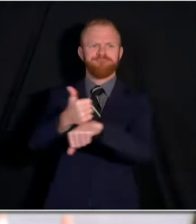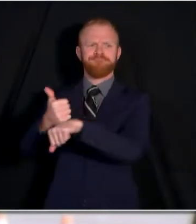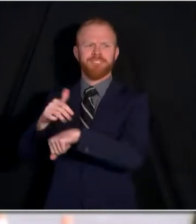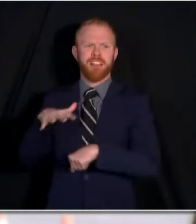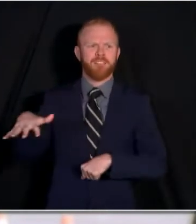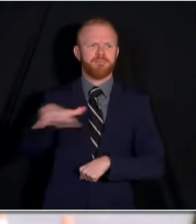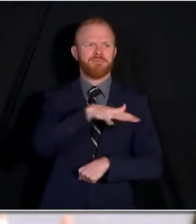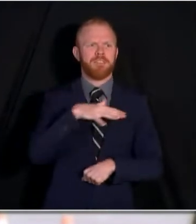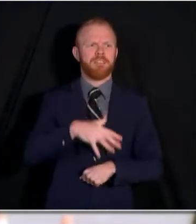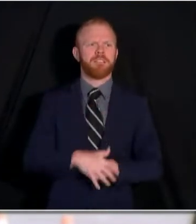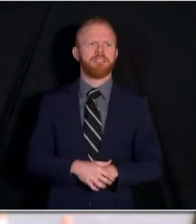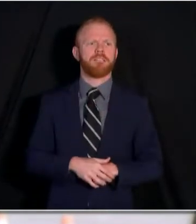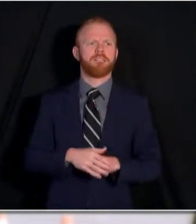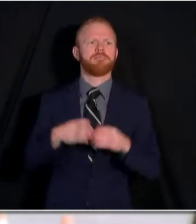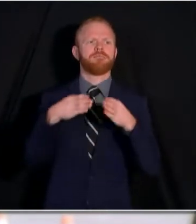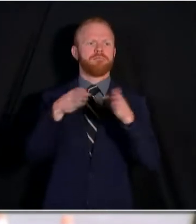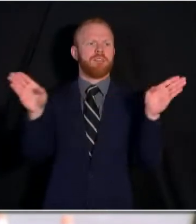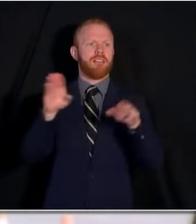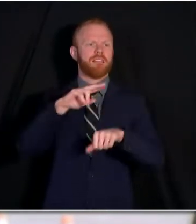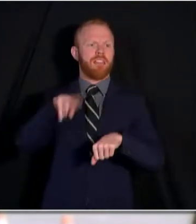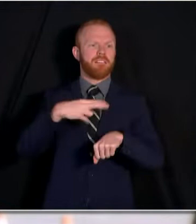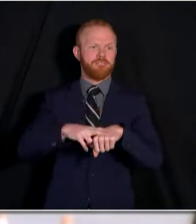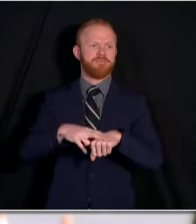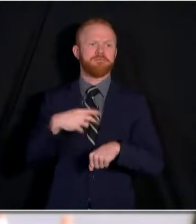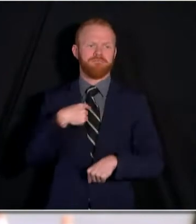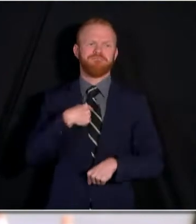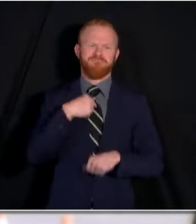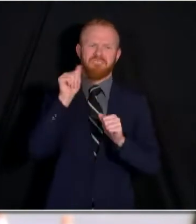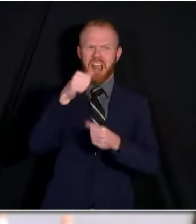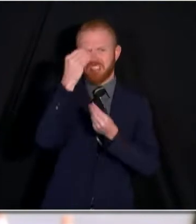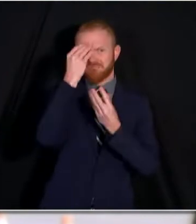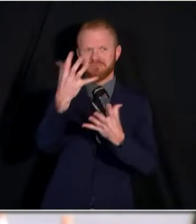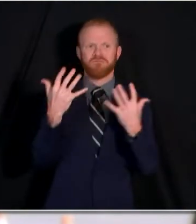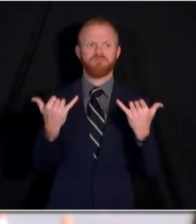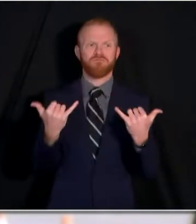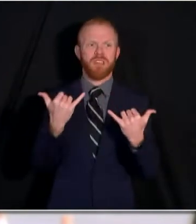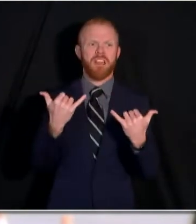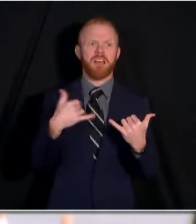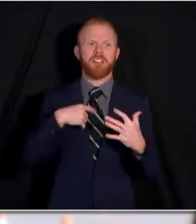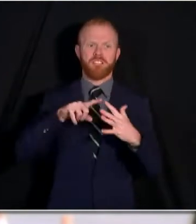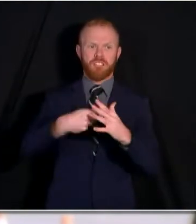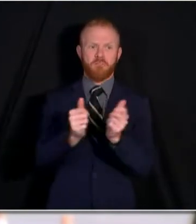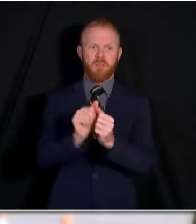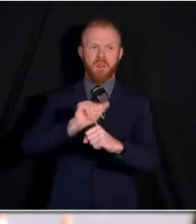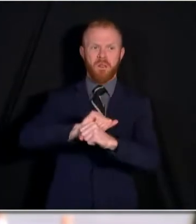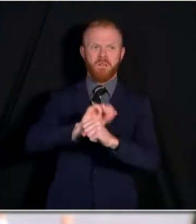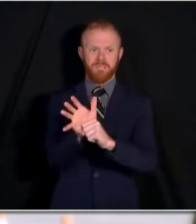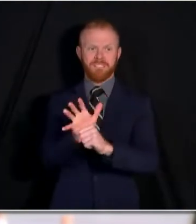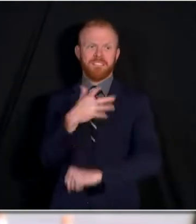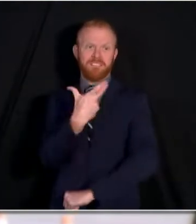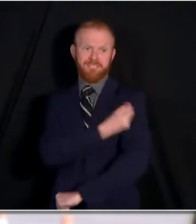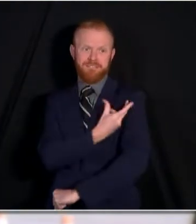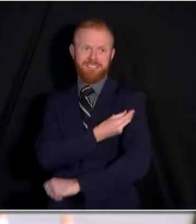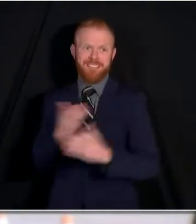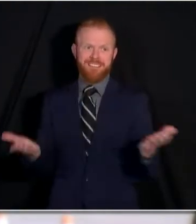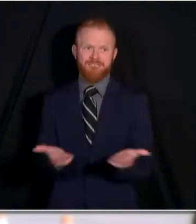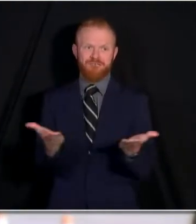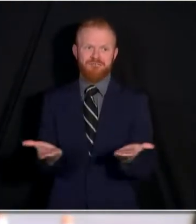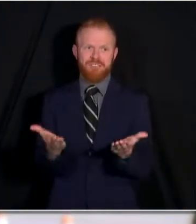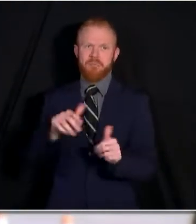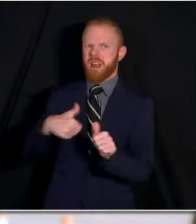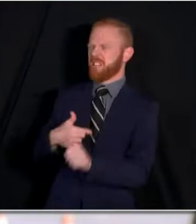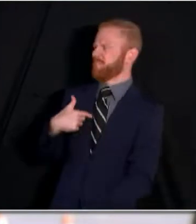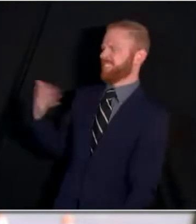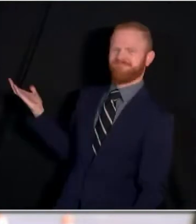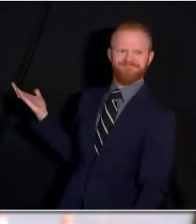nation. I can tell you that today it starts with COVID vaccination right here behind me. We're here